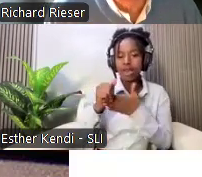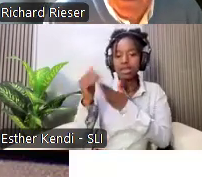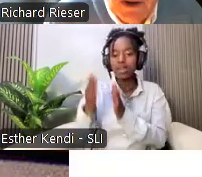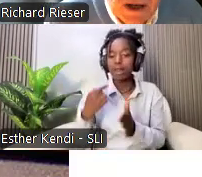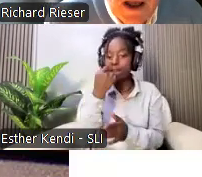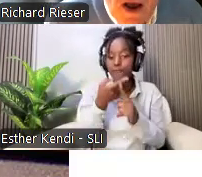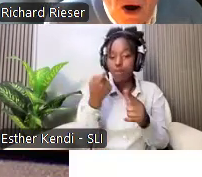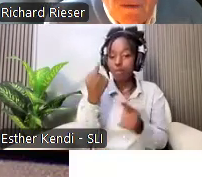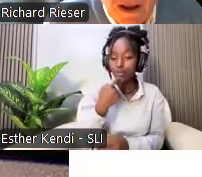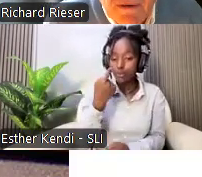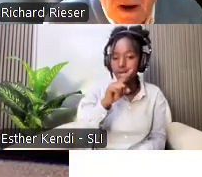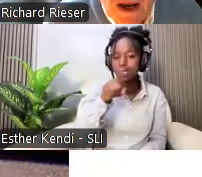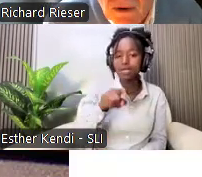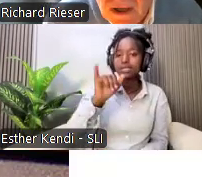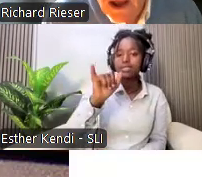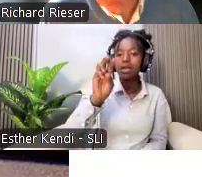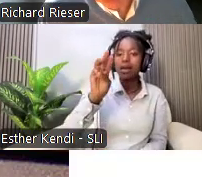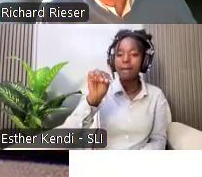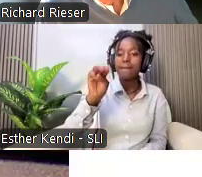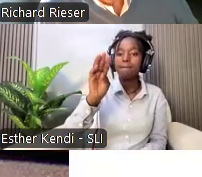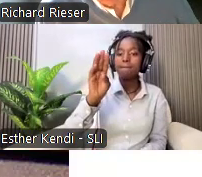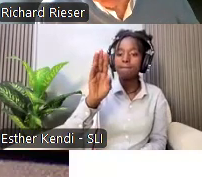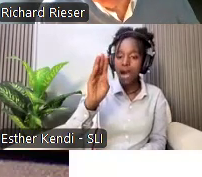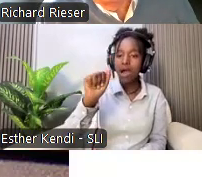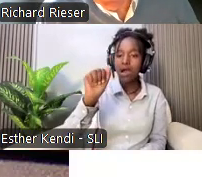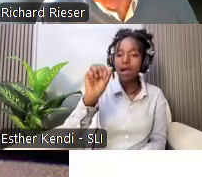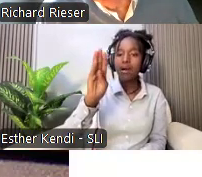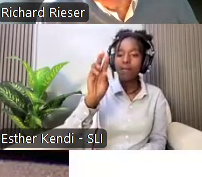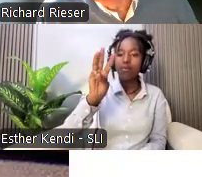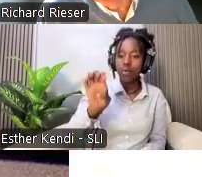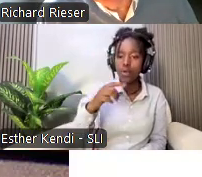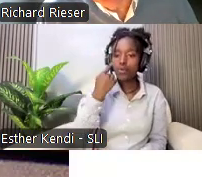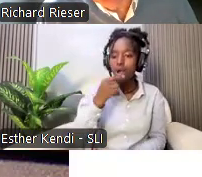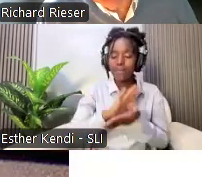the secretary of it for a long time. Okay, next slide.